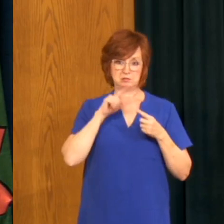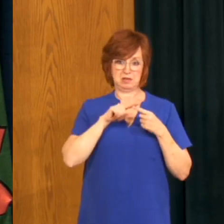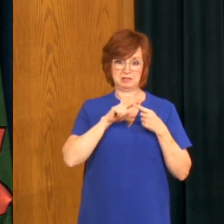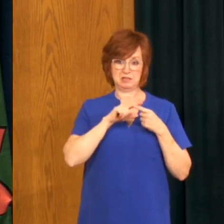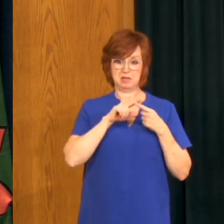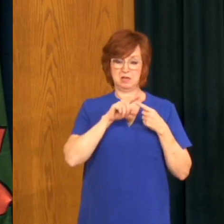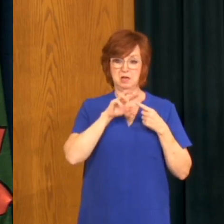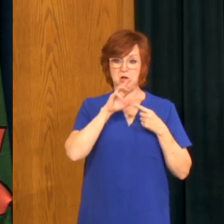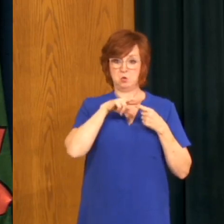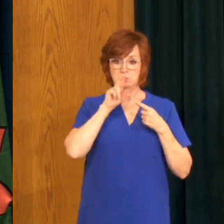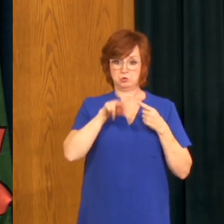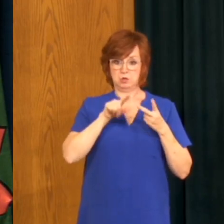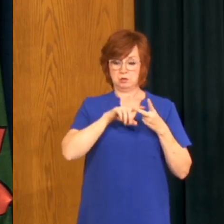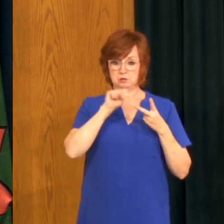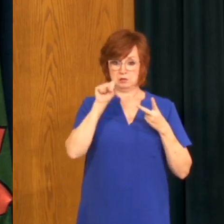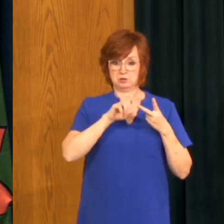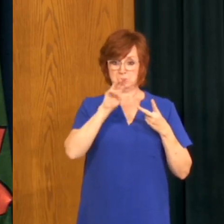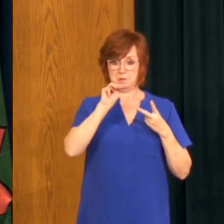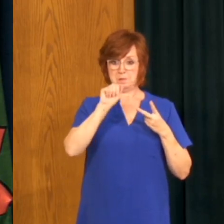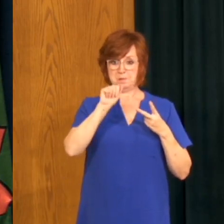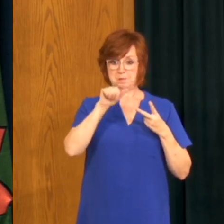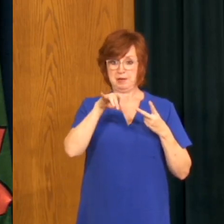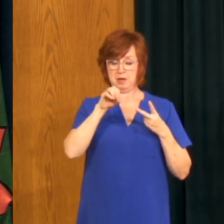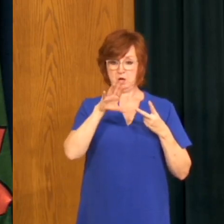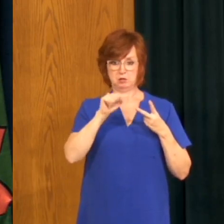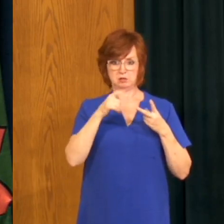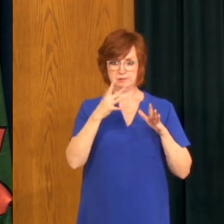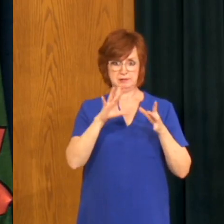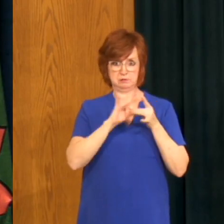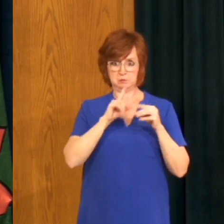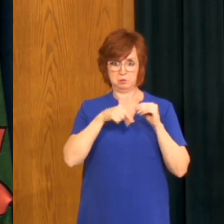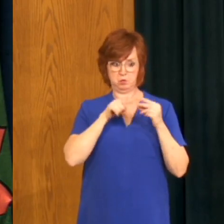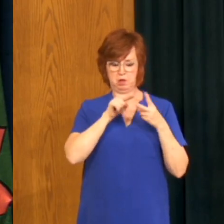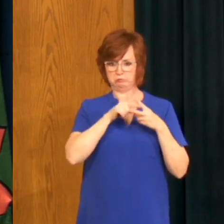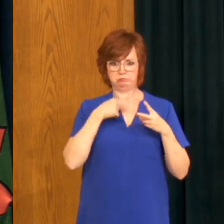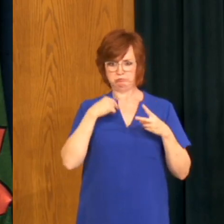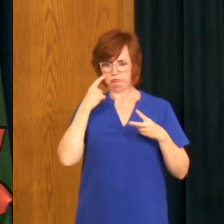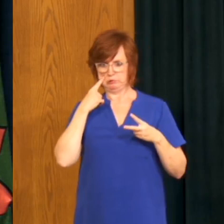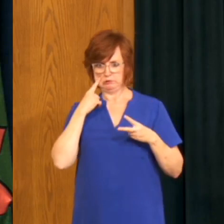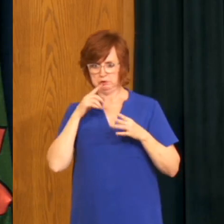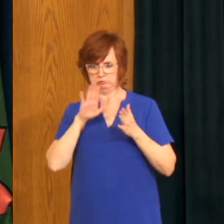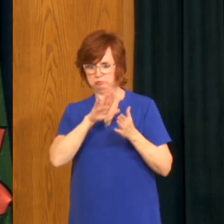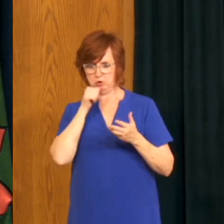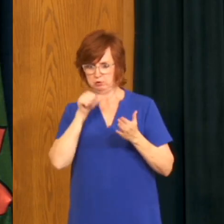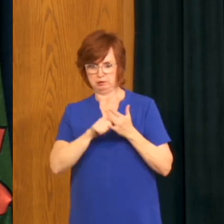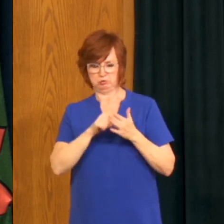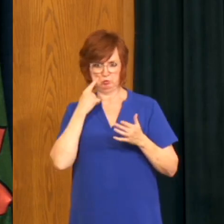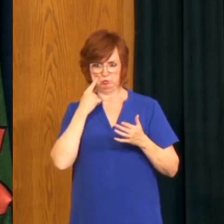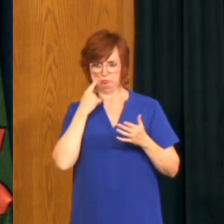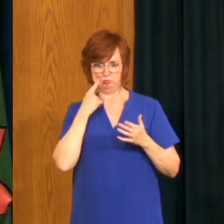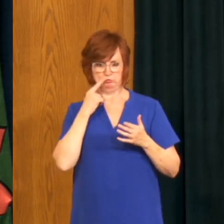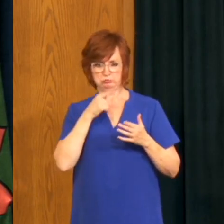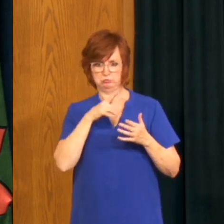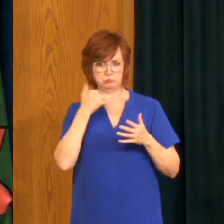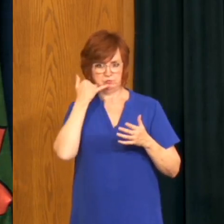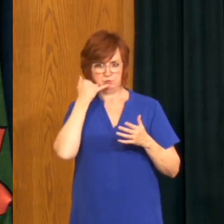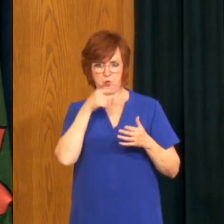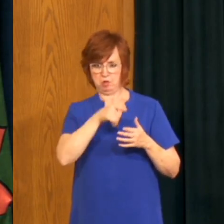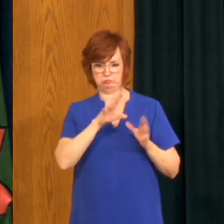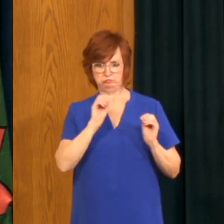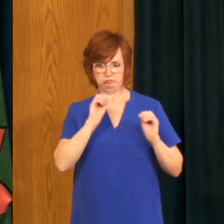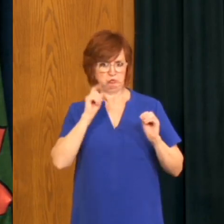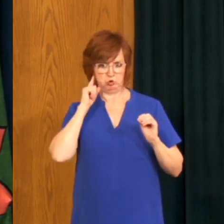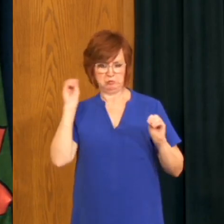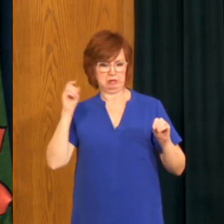publicly today. I have not seen that article as of yet, or that communication as of yet. I expect that might be part of what they are